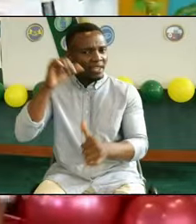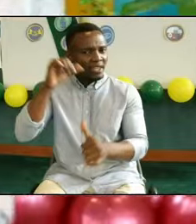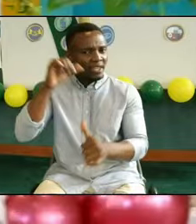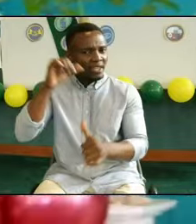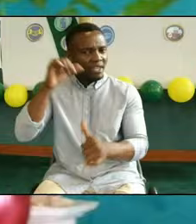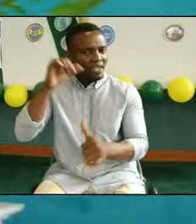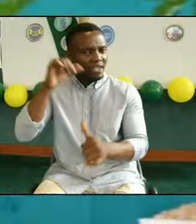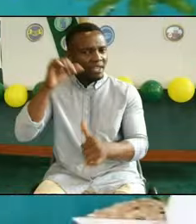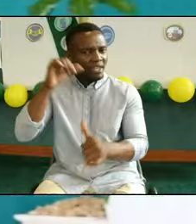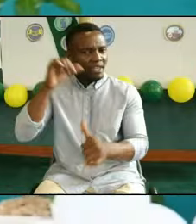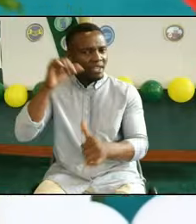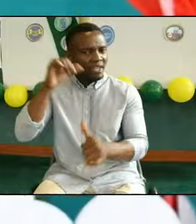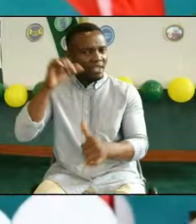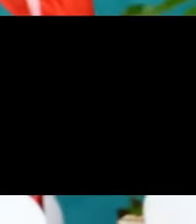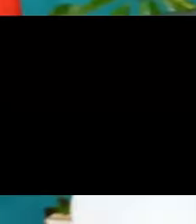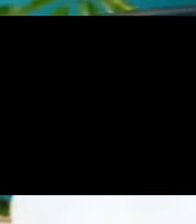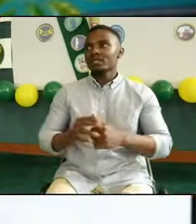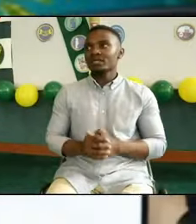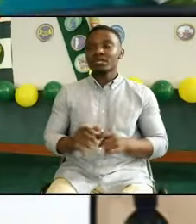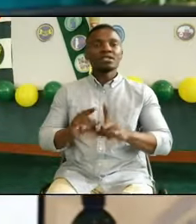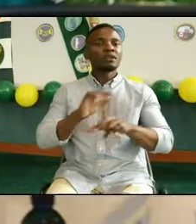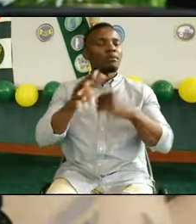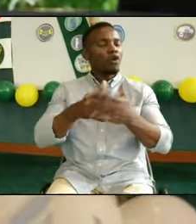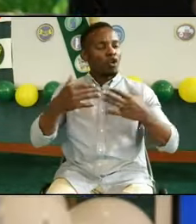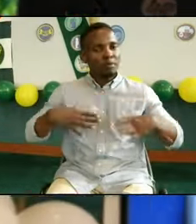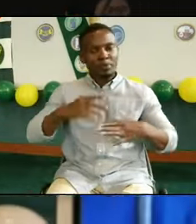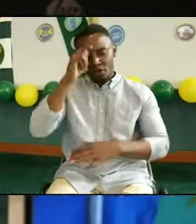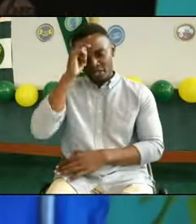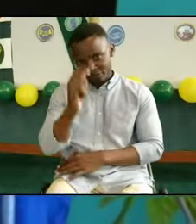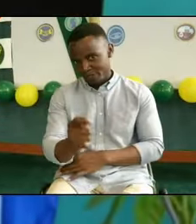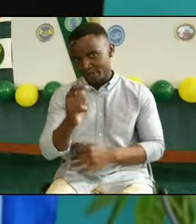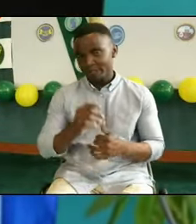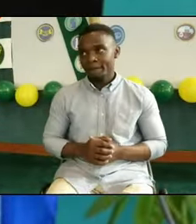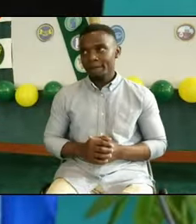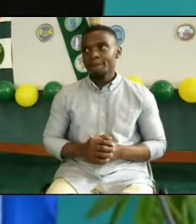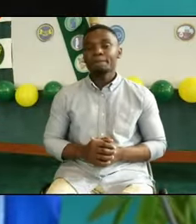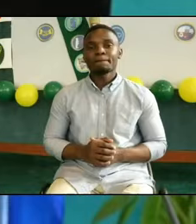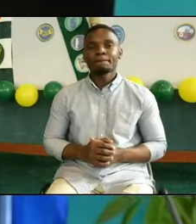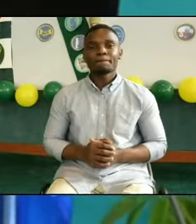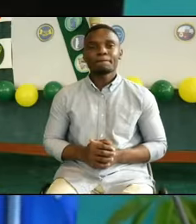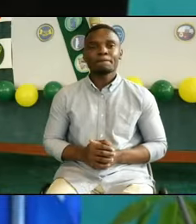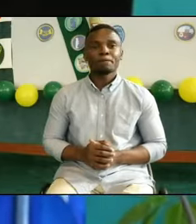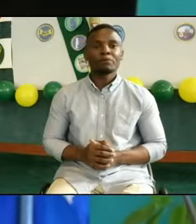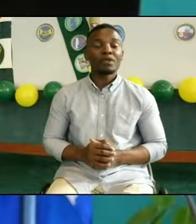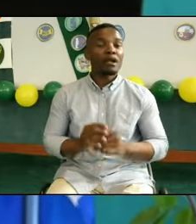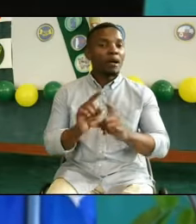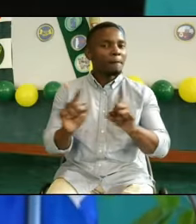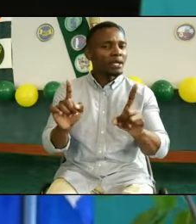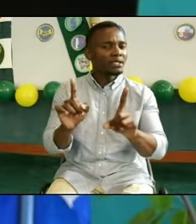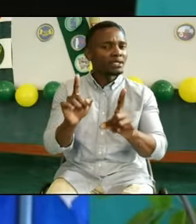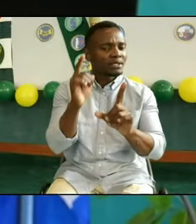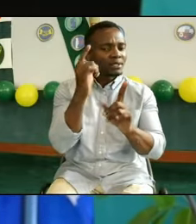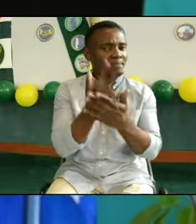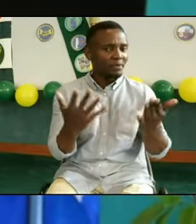put down. It is a convention that everybody respects. But beloved in Christ, there are certain things we do